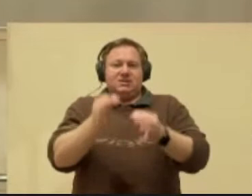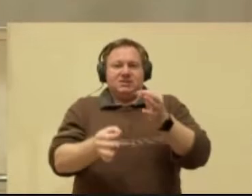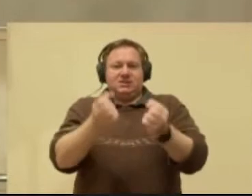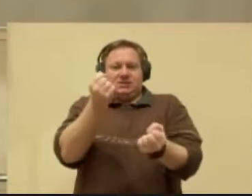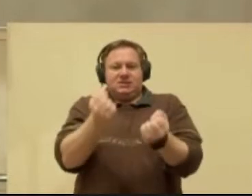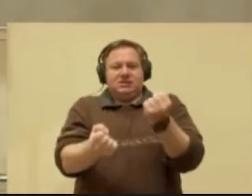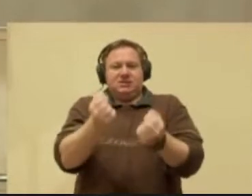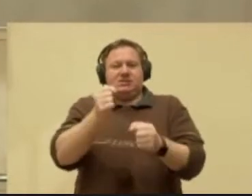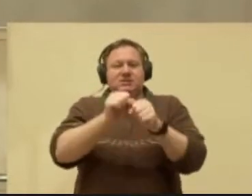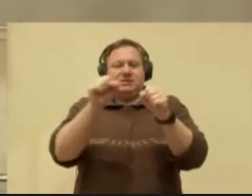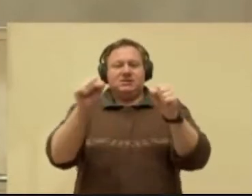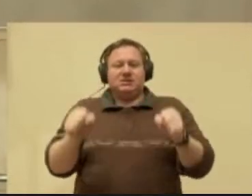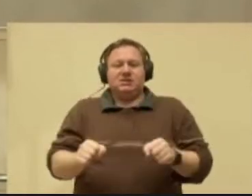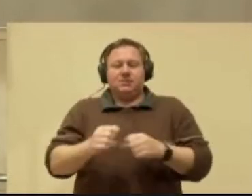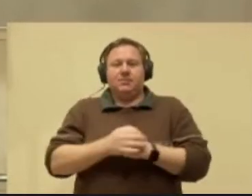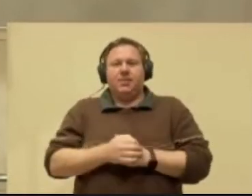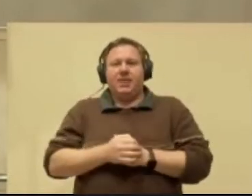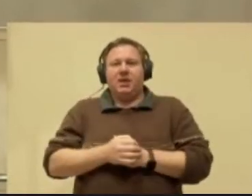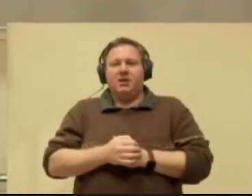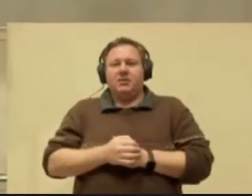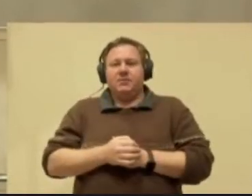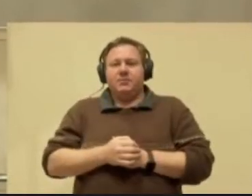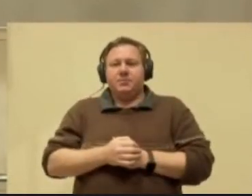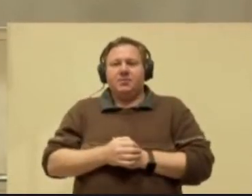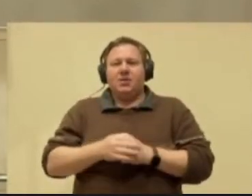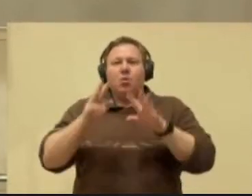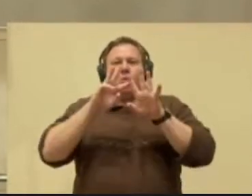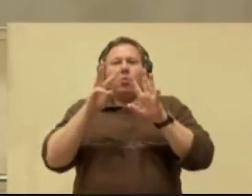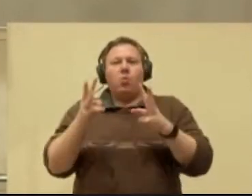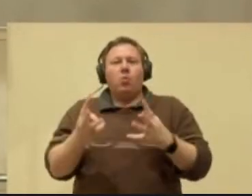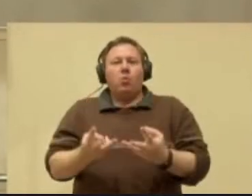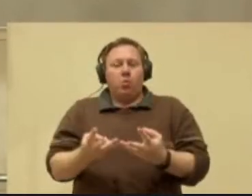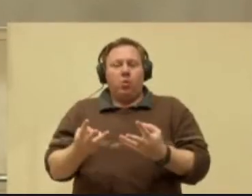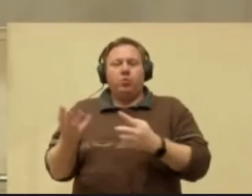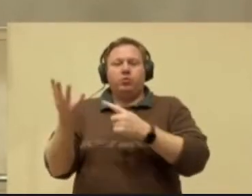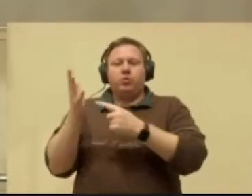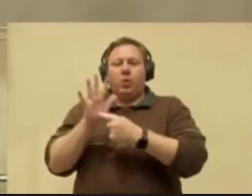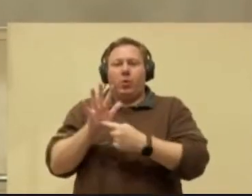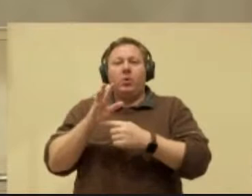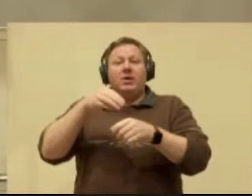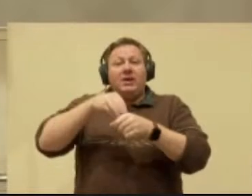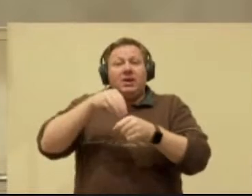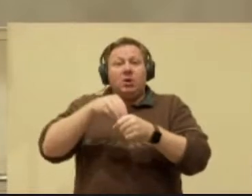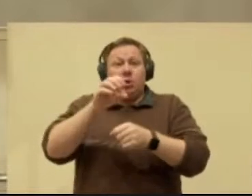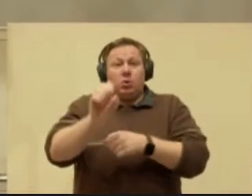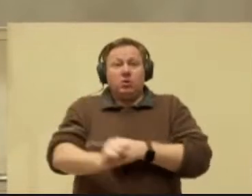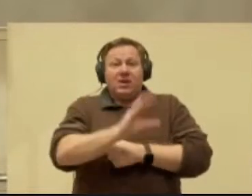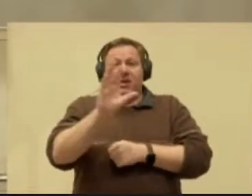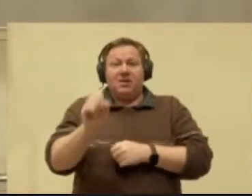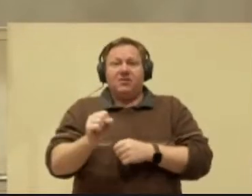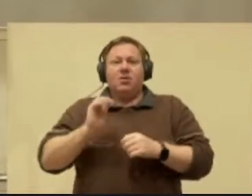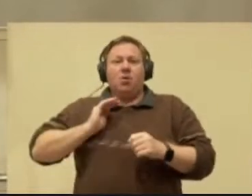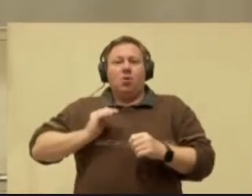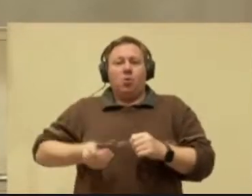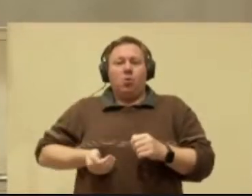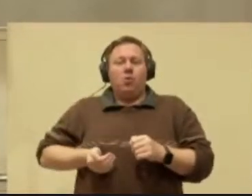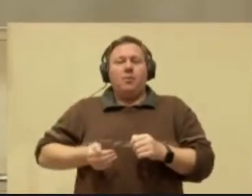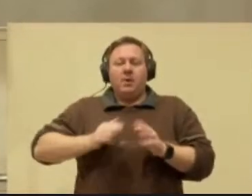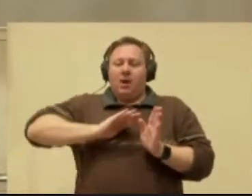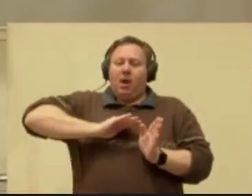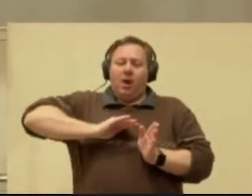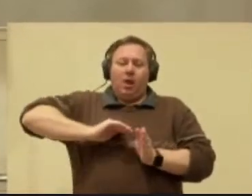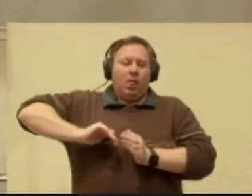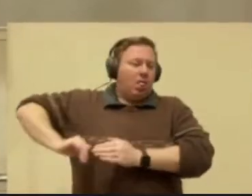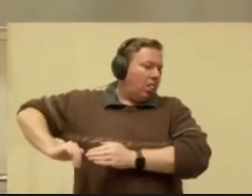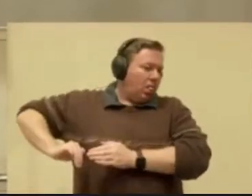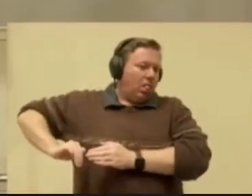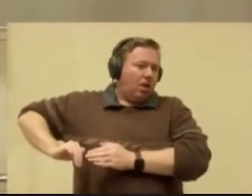including in our country has been that women have been largely marginalized where